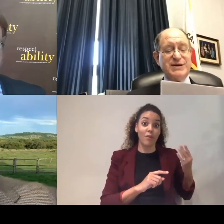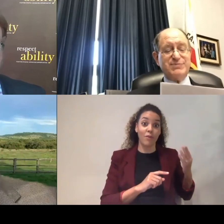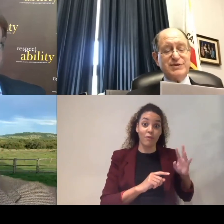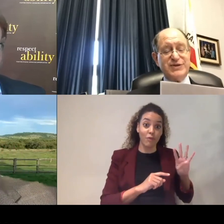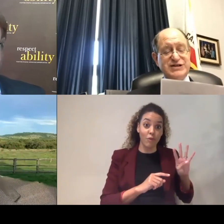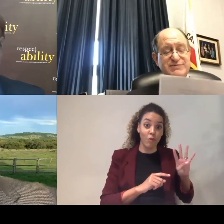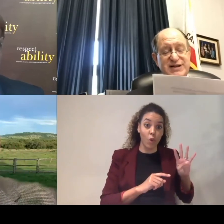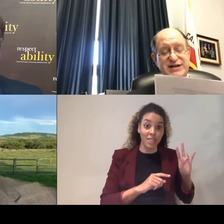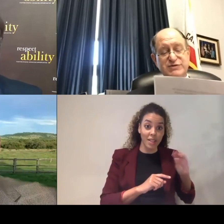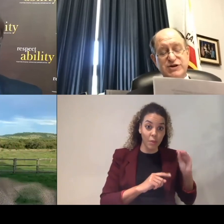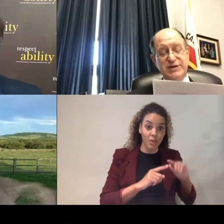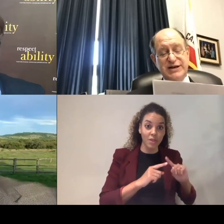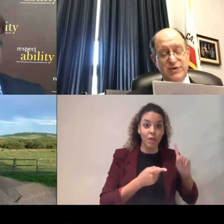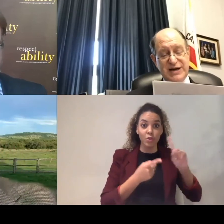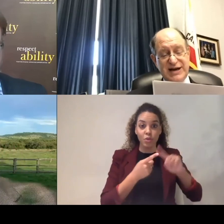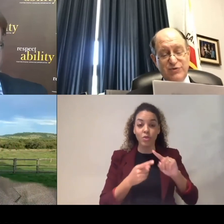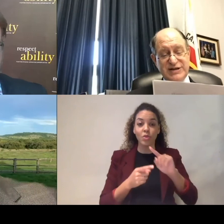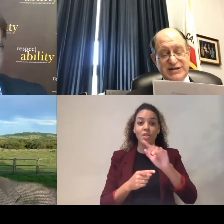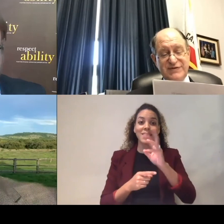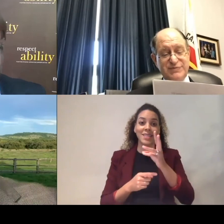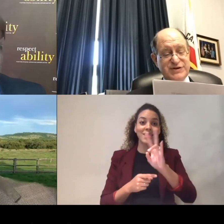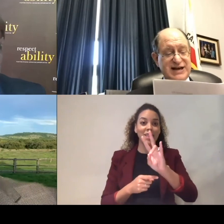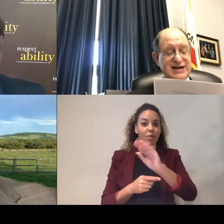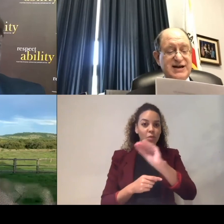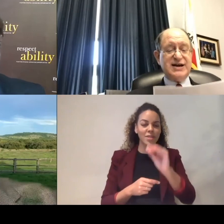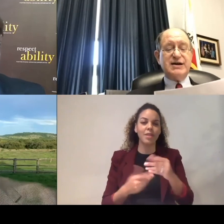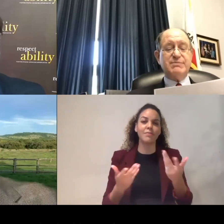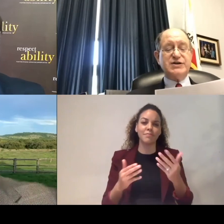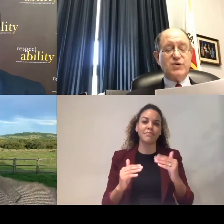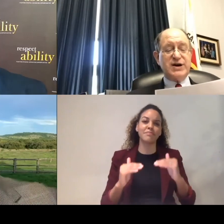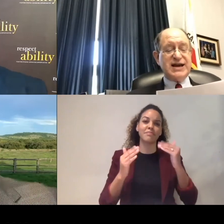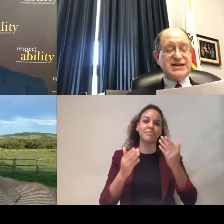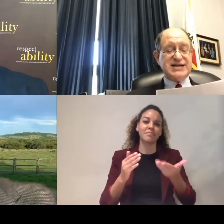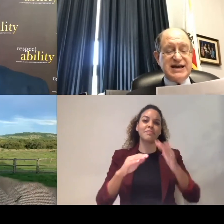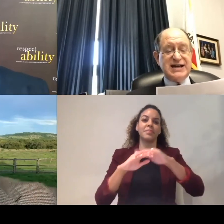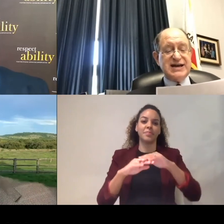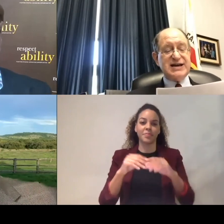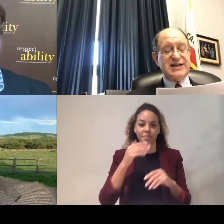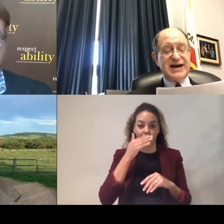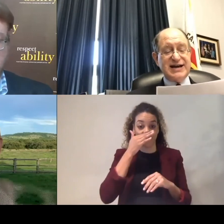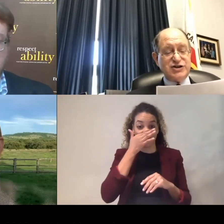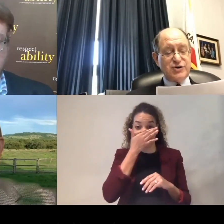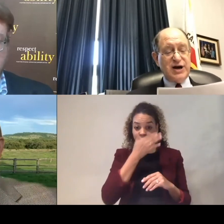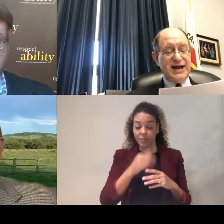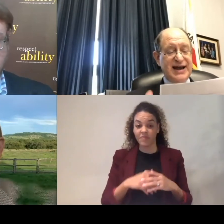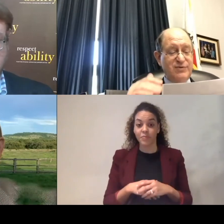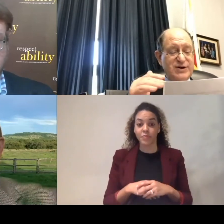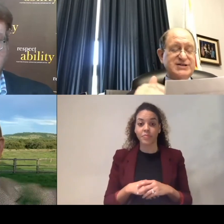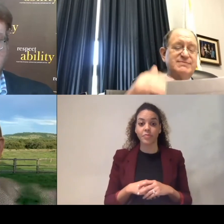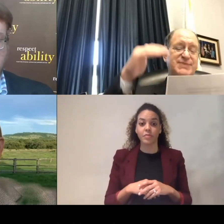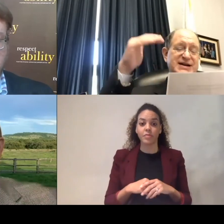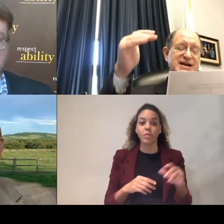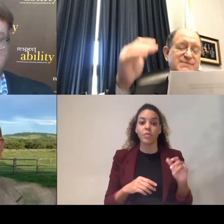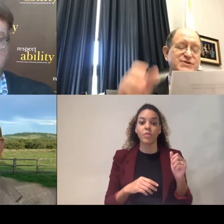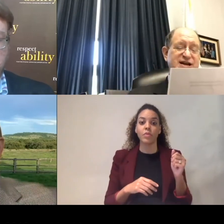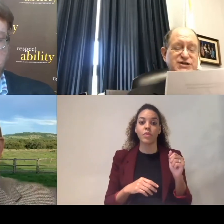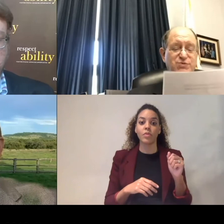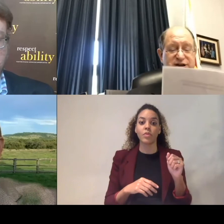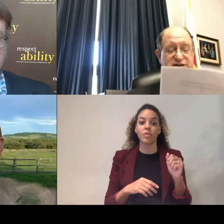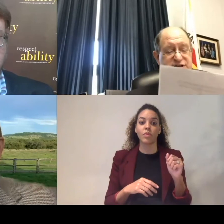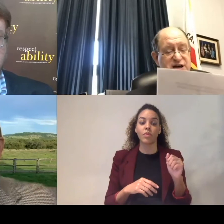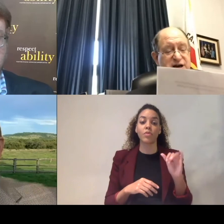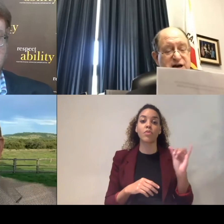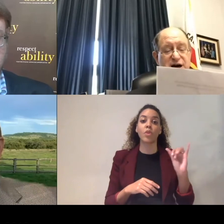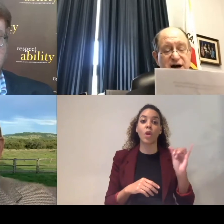for people with disabilities was only 28.7%. By 2018, that had risen by 10 percentage